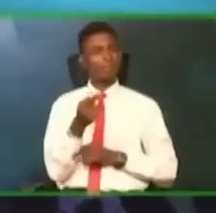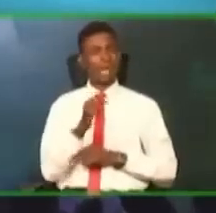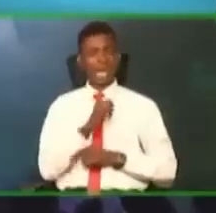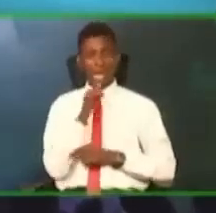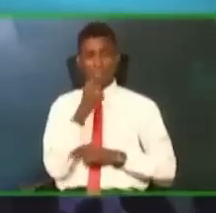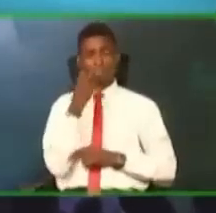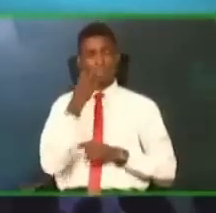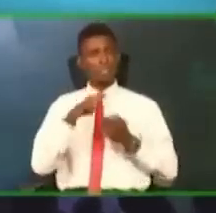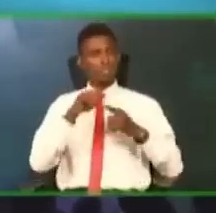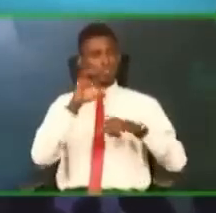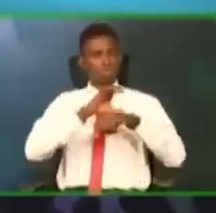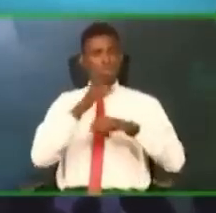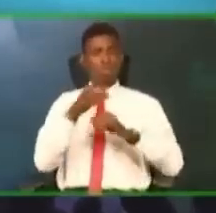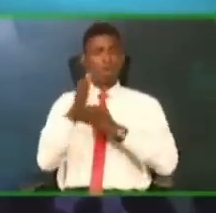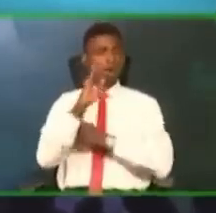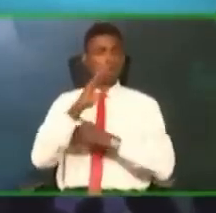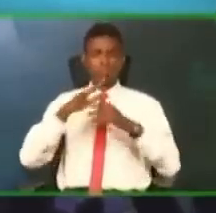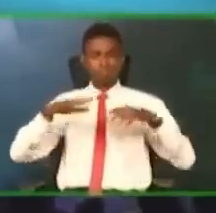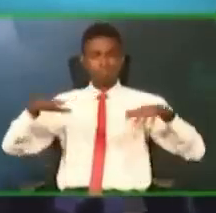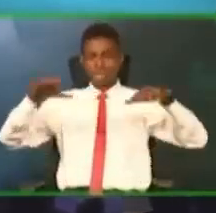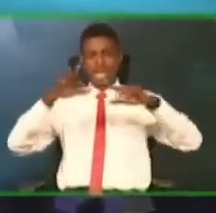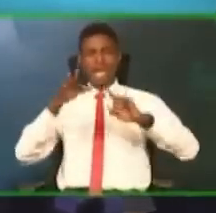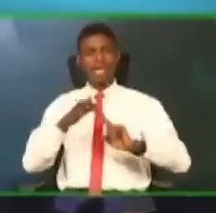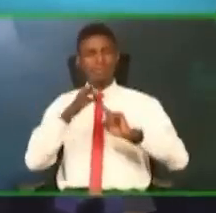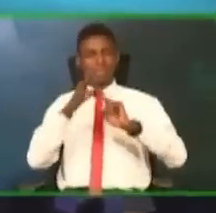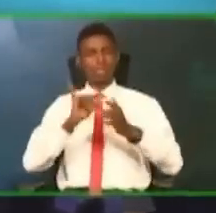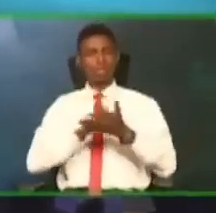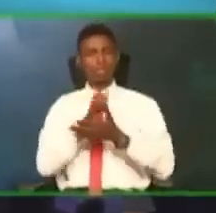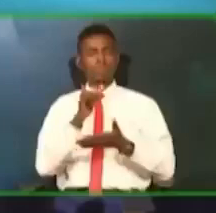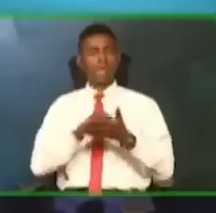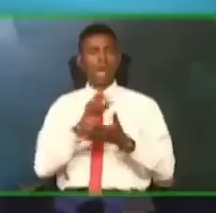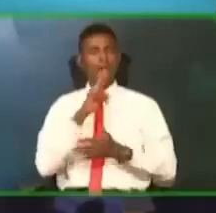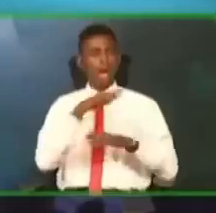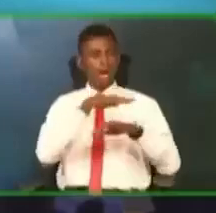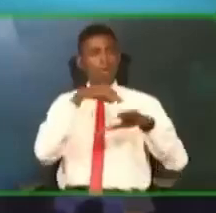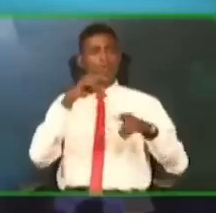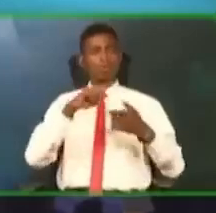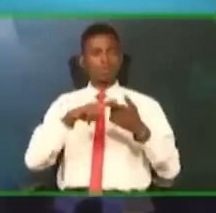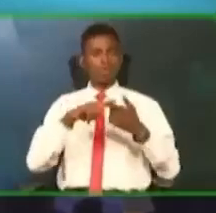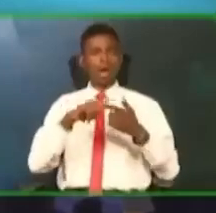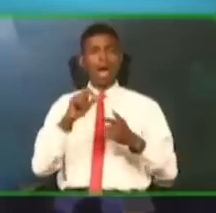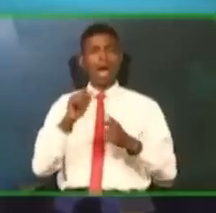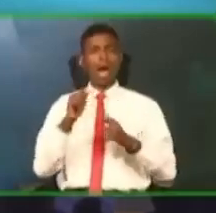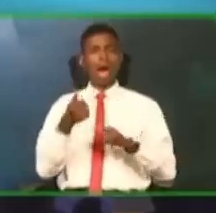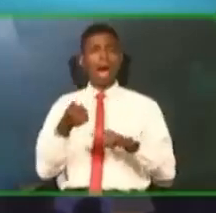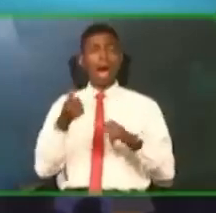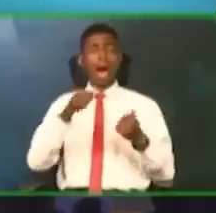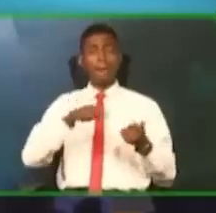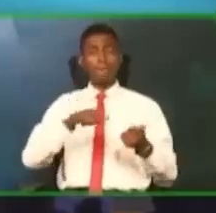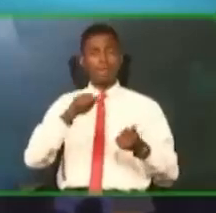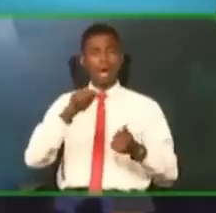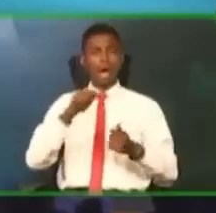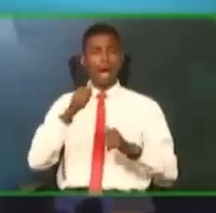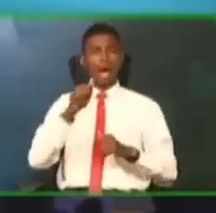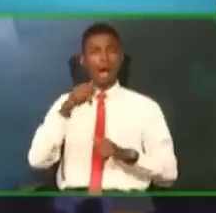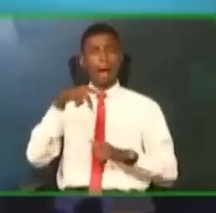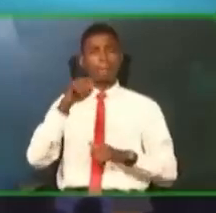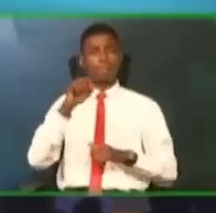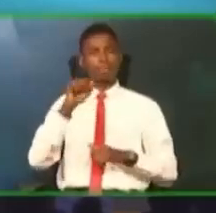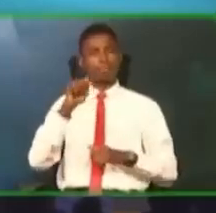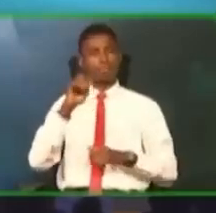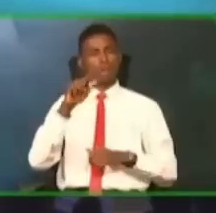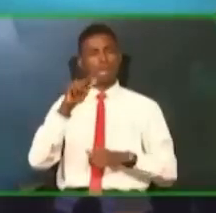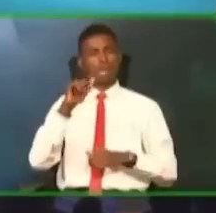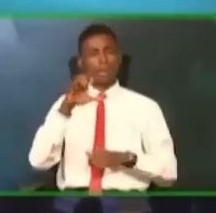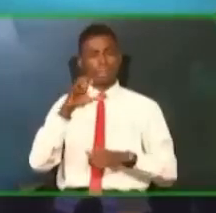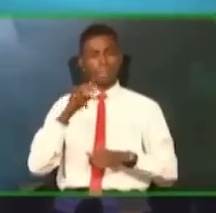of Christ, especially those who are called into the apostolic and the prophetic ministry, pressing to the dimension of